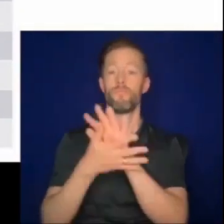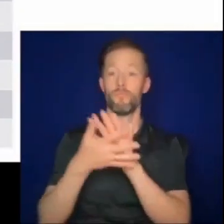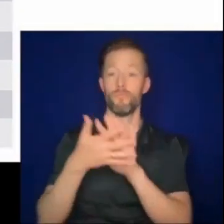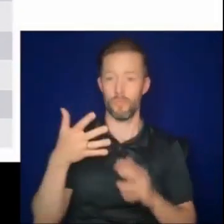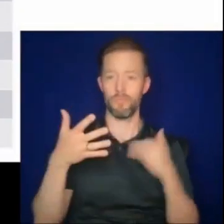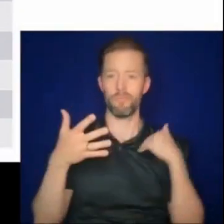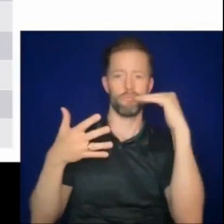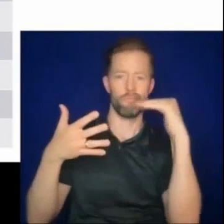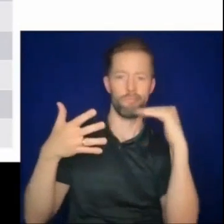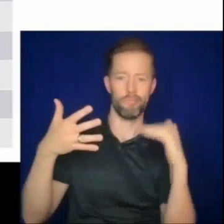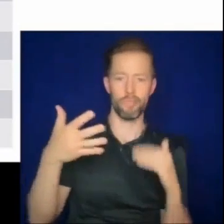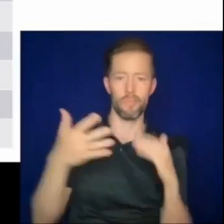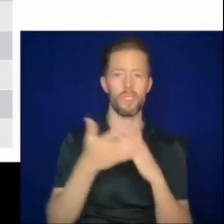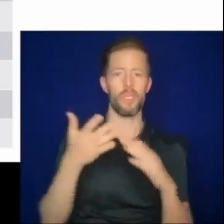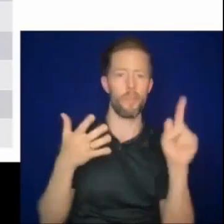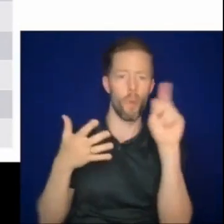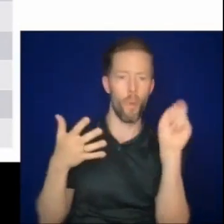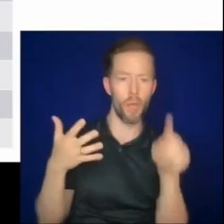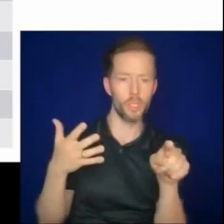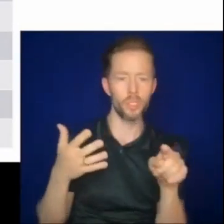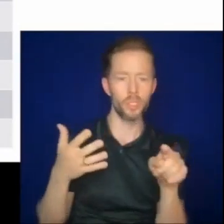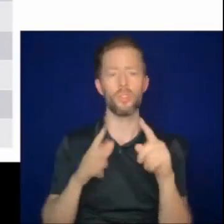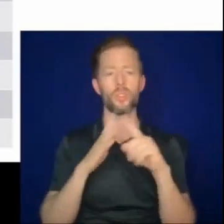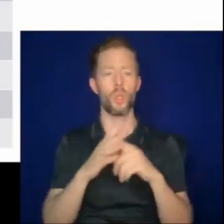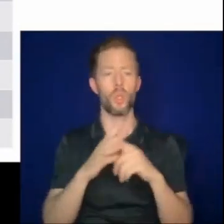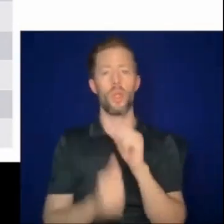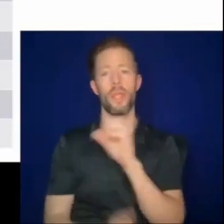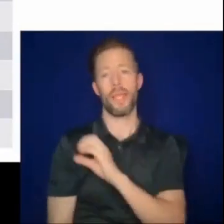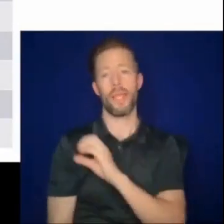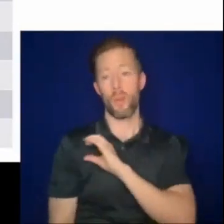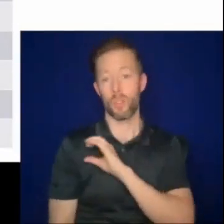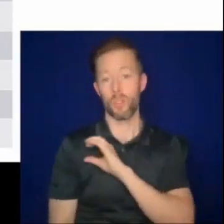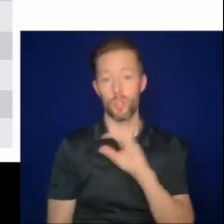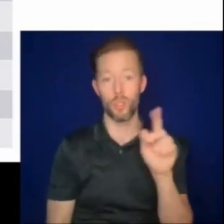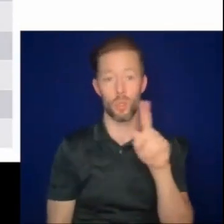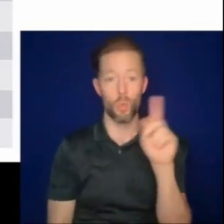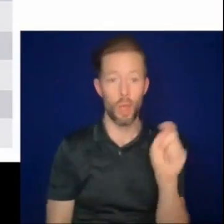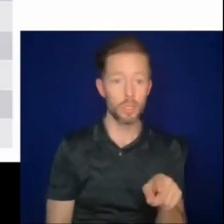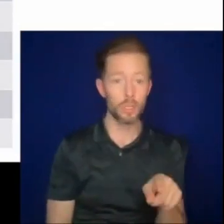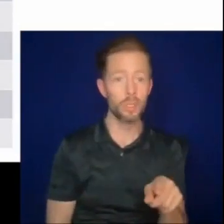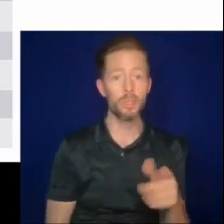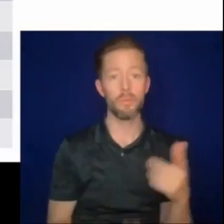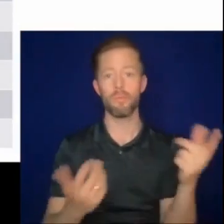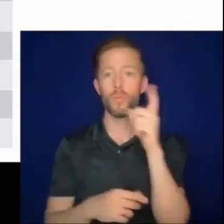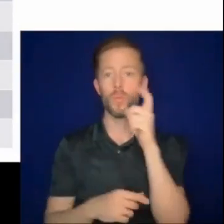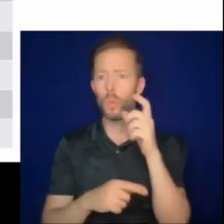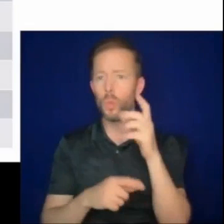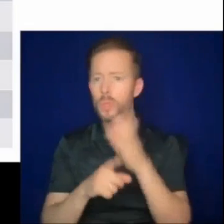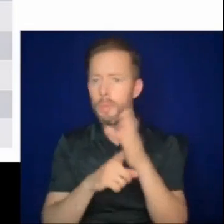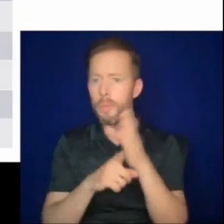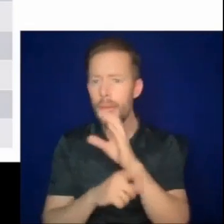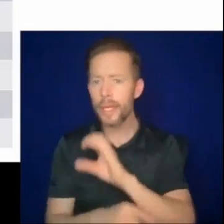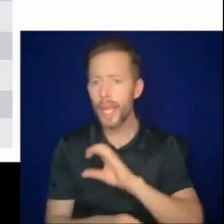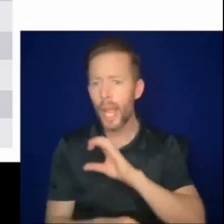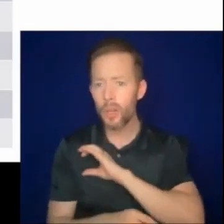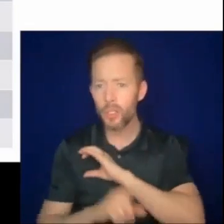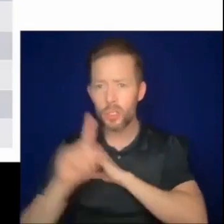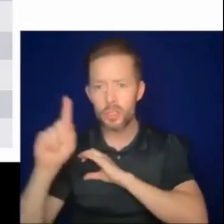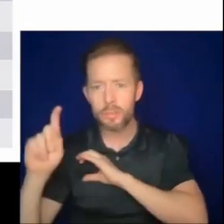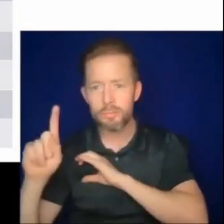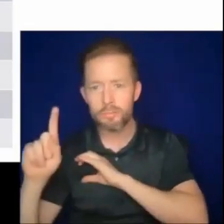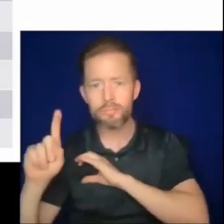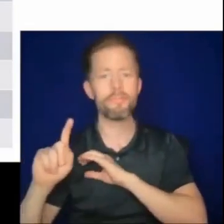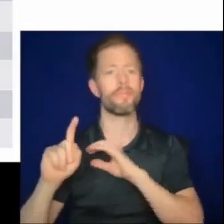So these are some of the questions that you could ask. And we usually asked, we started with some character questions and talking about who's the main character